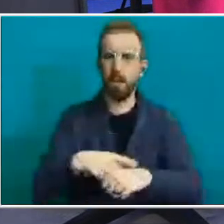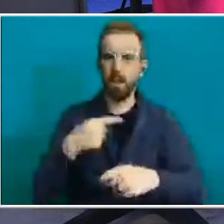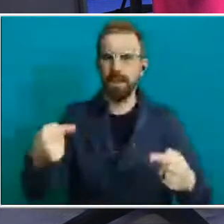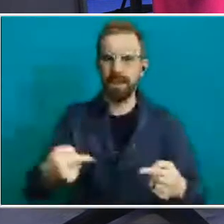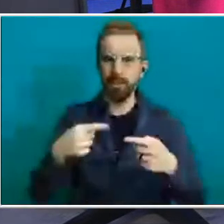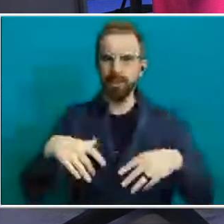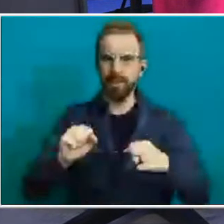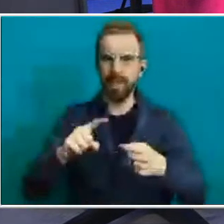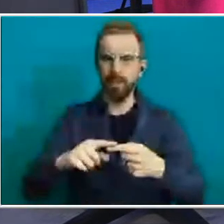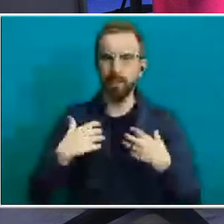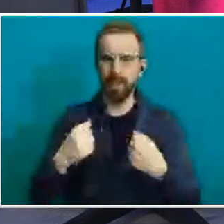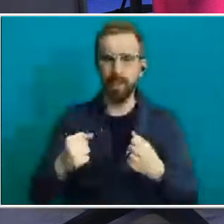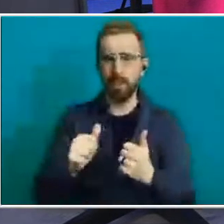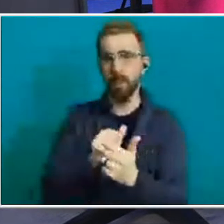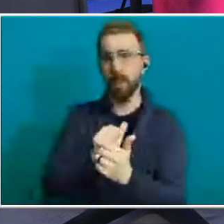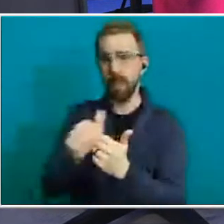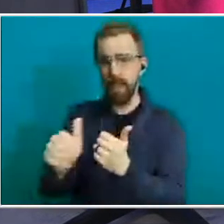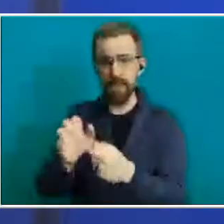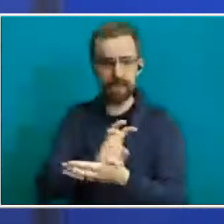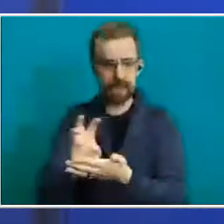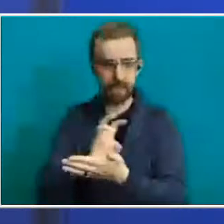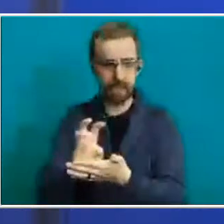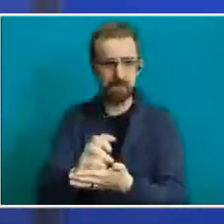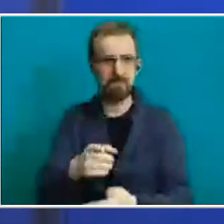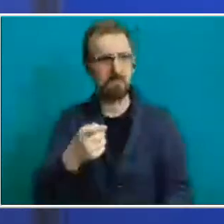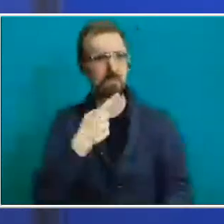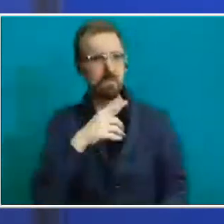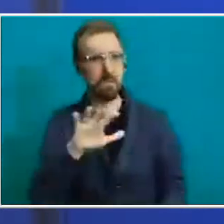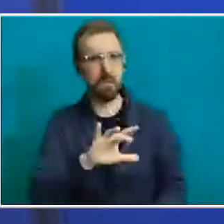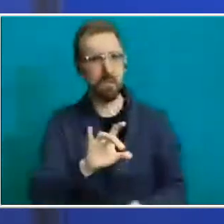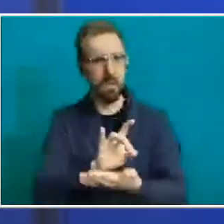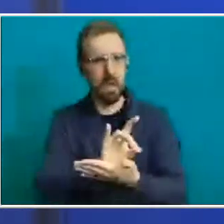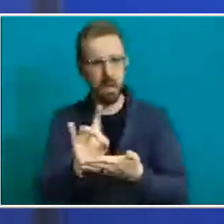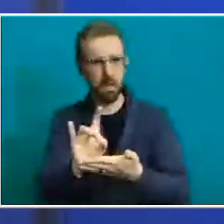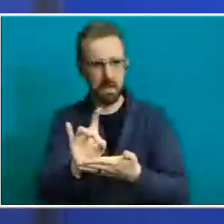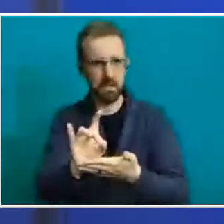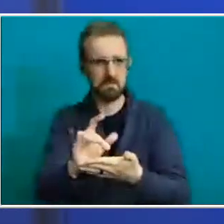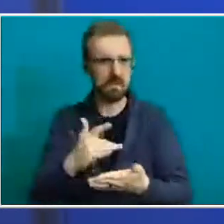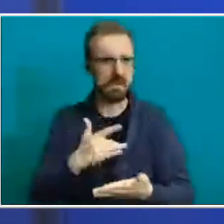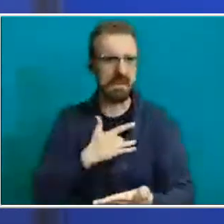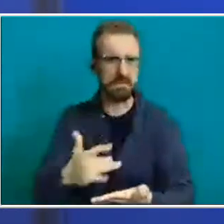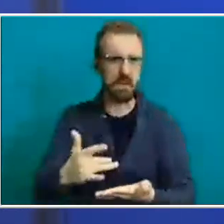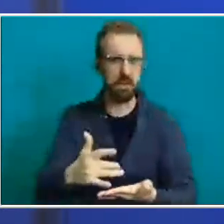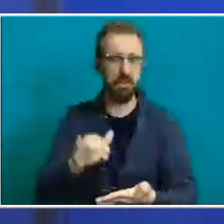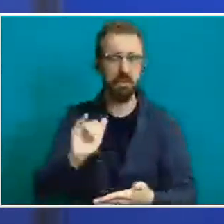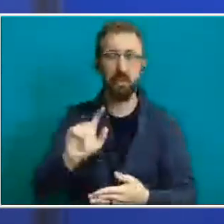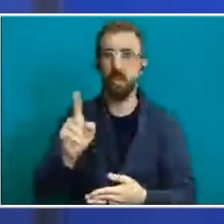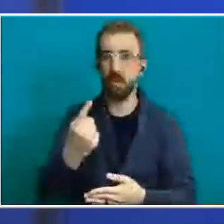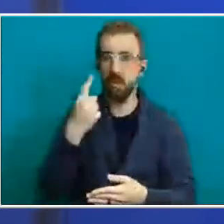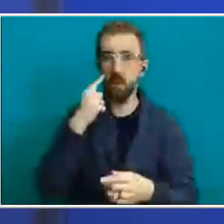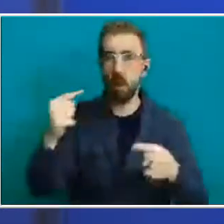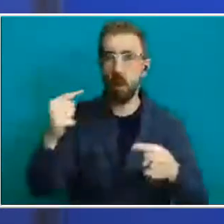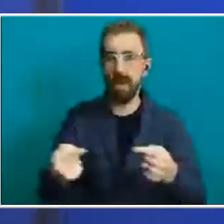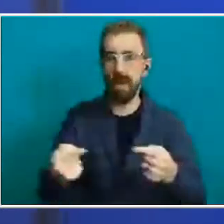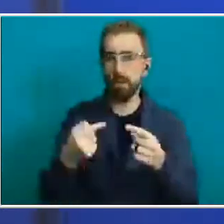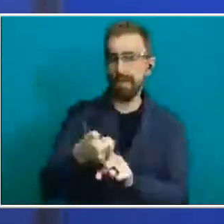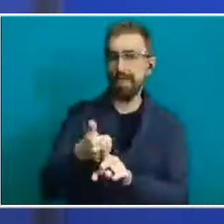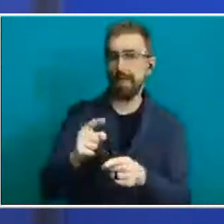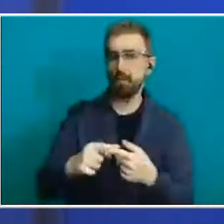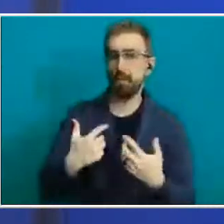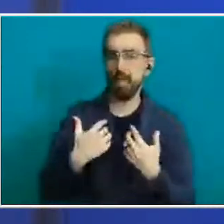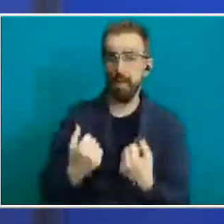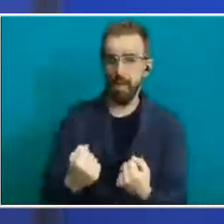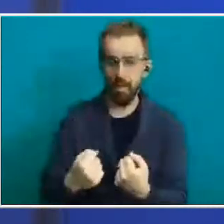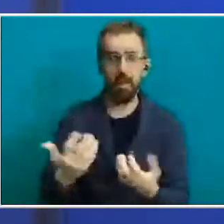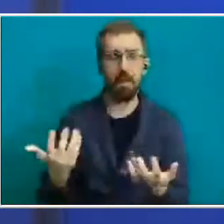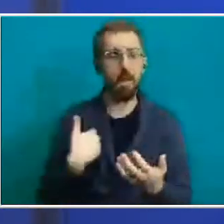6 weeks? Yeah, I'd say about 8 weeks tends to be fairly typical. Now that's just for the injury itself to heal. But now when we deal with athletes,